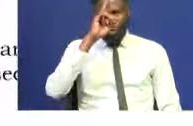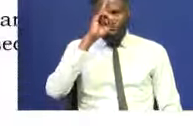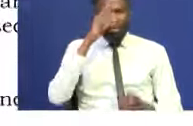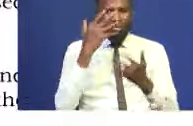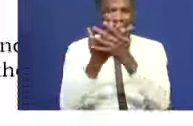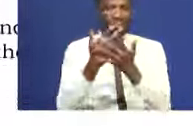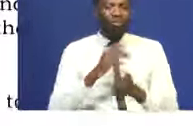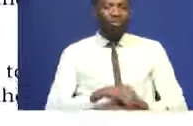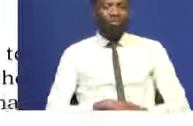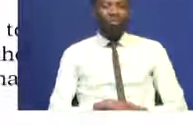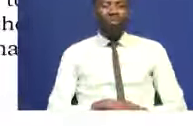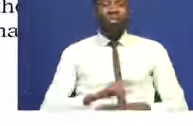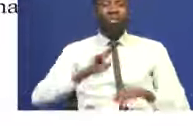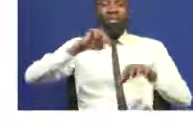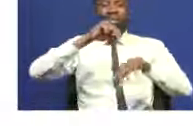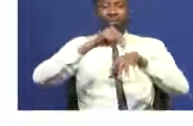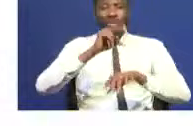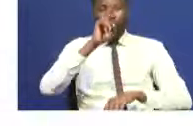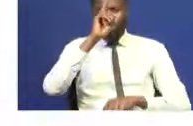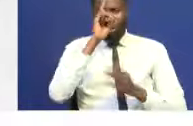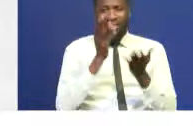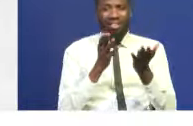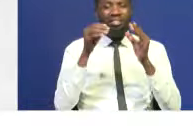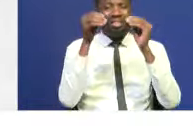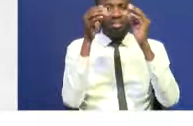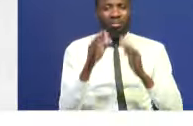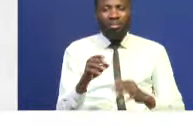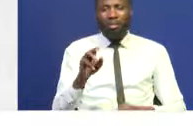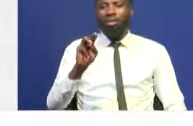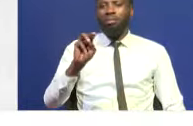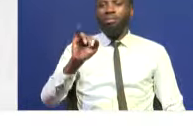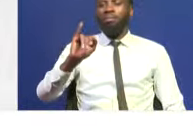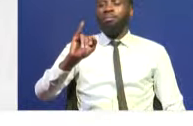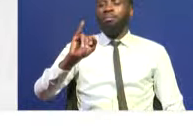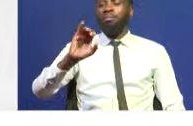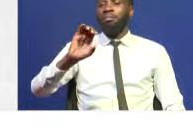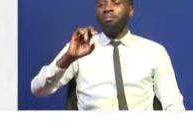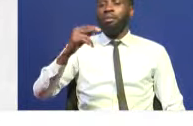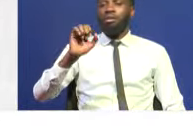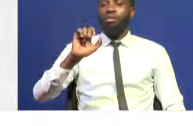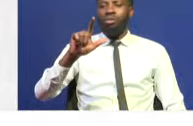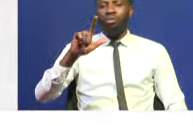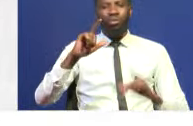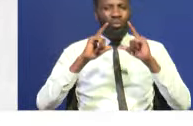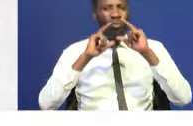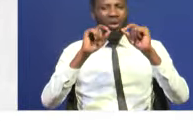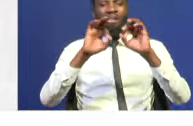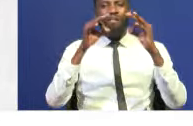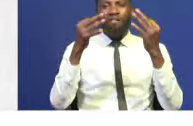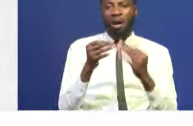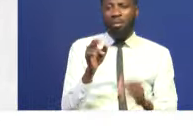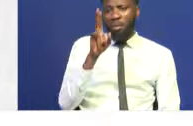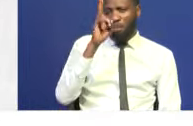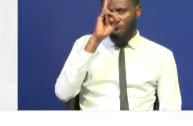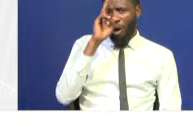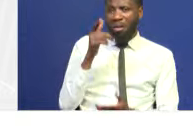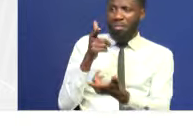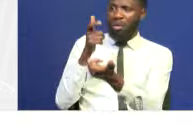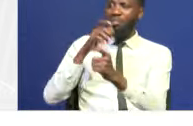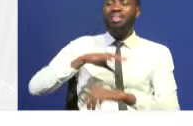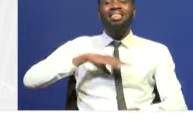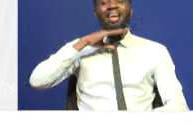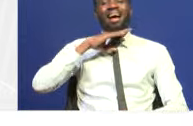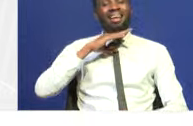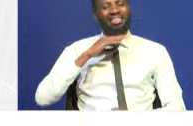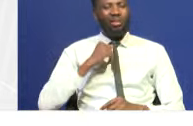a statement, National Police Service spokesperson Michael Nyaga sent a message of condolence to the family of the fallen officer and wished a